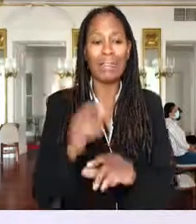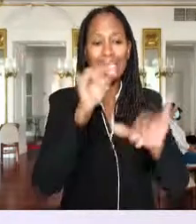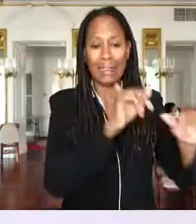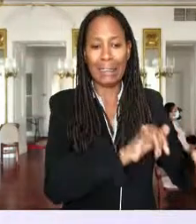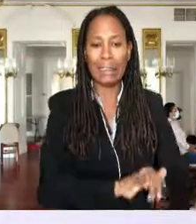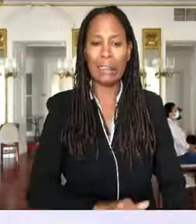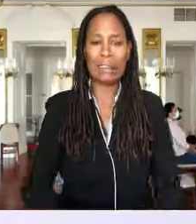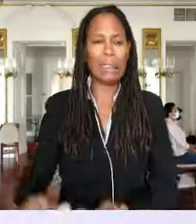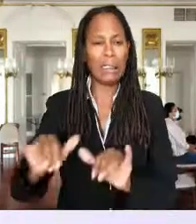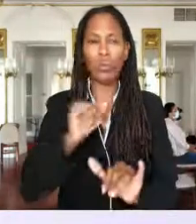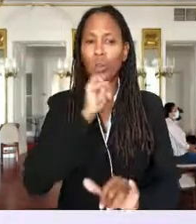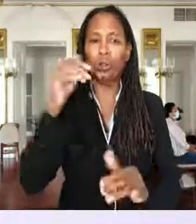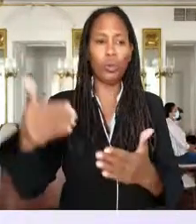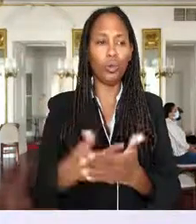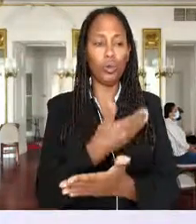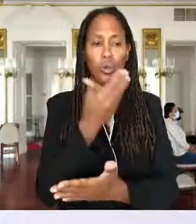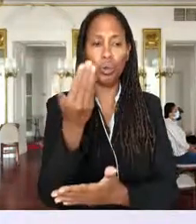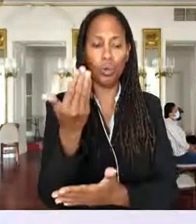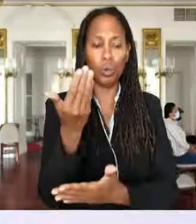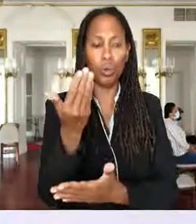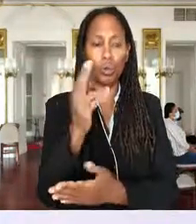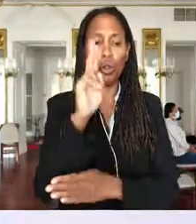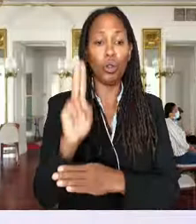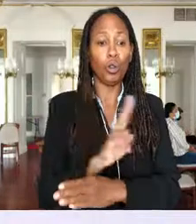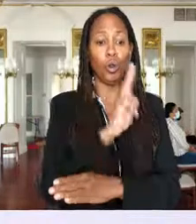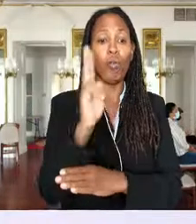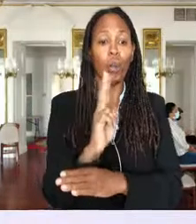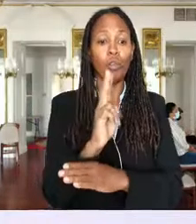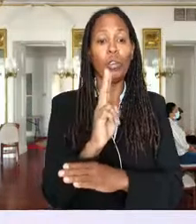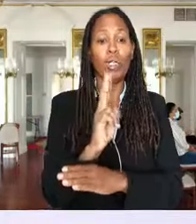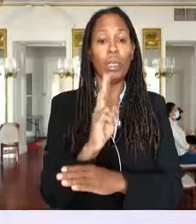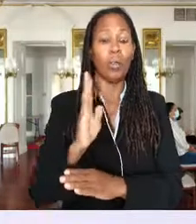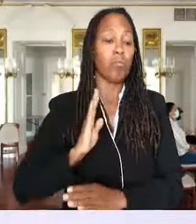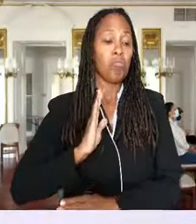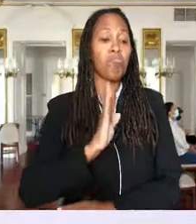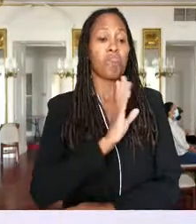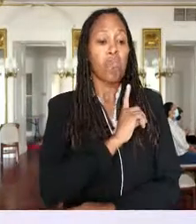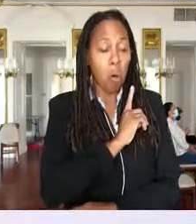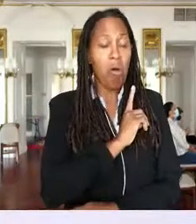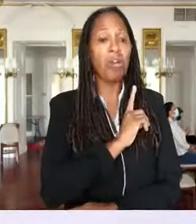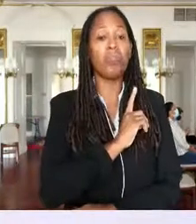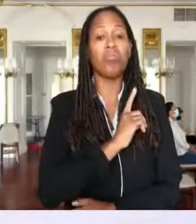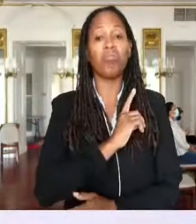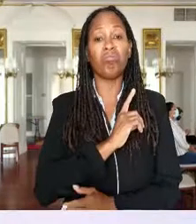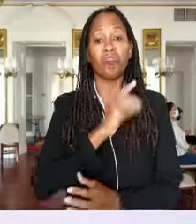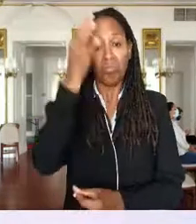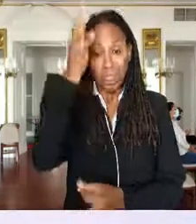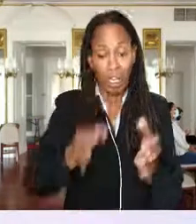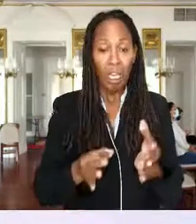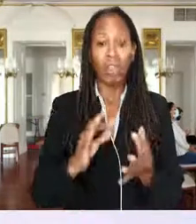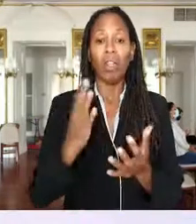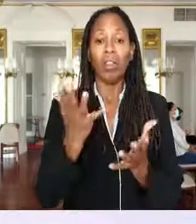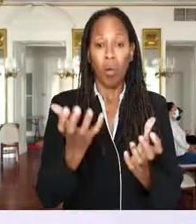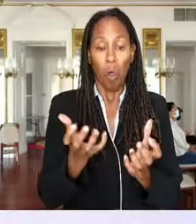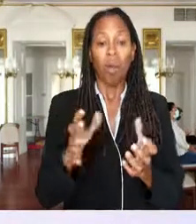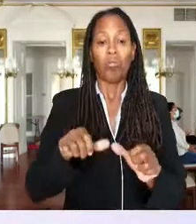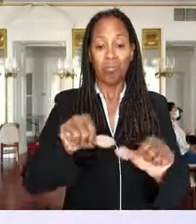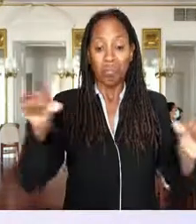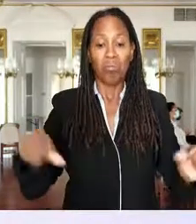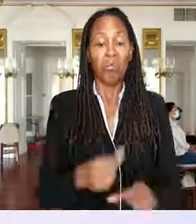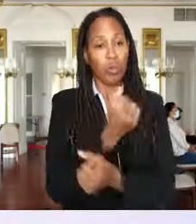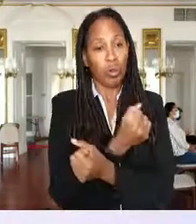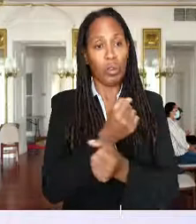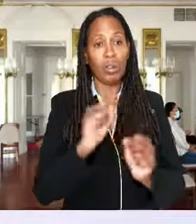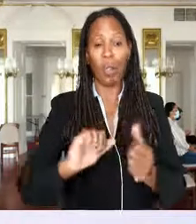really anything new. The university board has taken a position that they want to make sure that their campus is safe. And they want